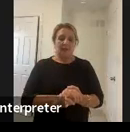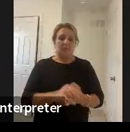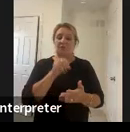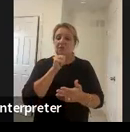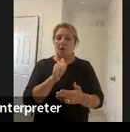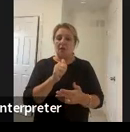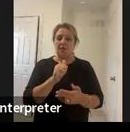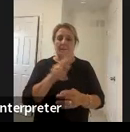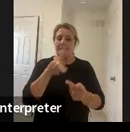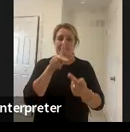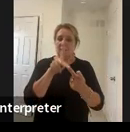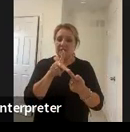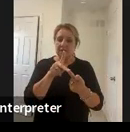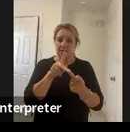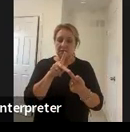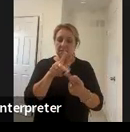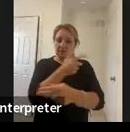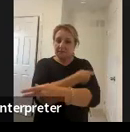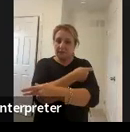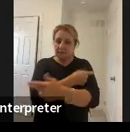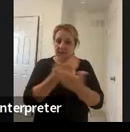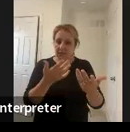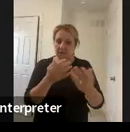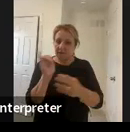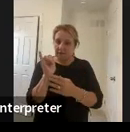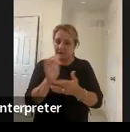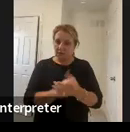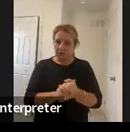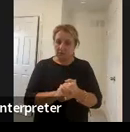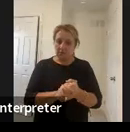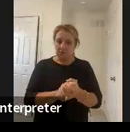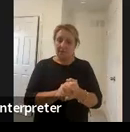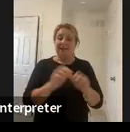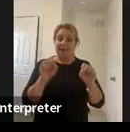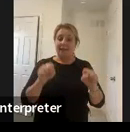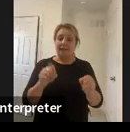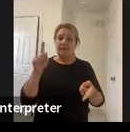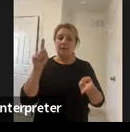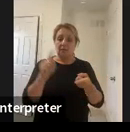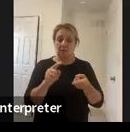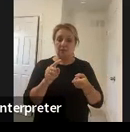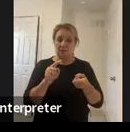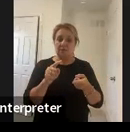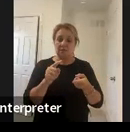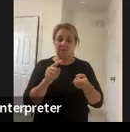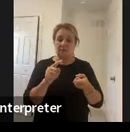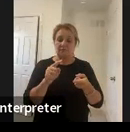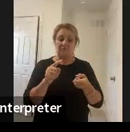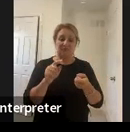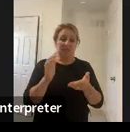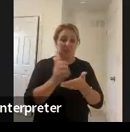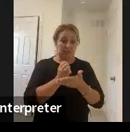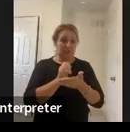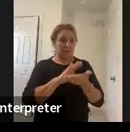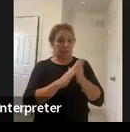as a perfect protection from infection. It can reduce chances of being infected